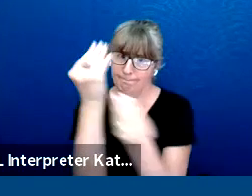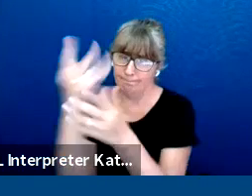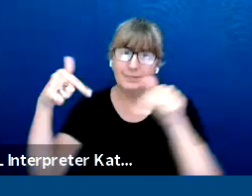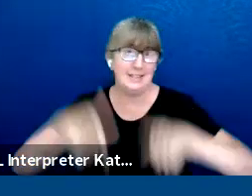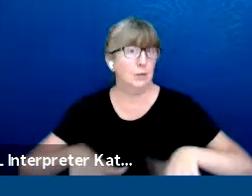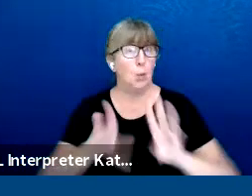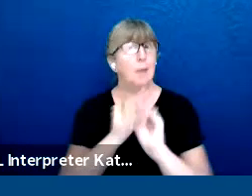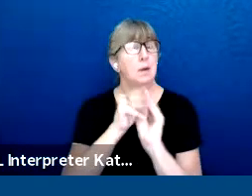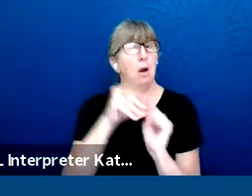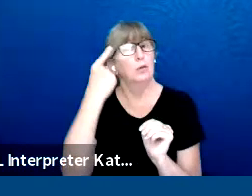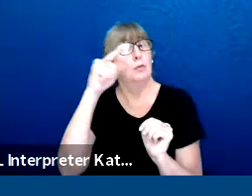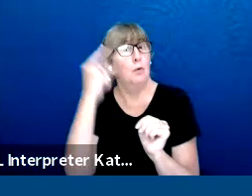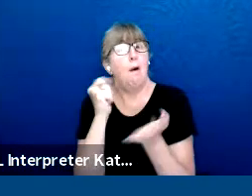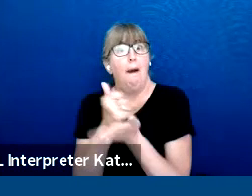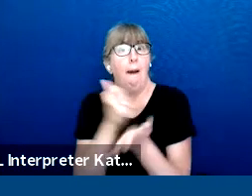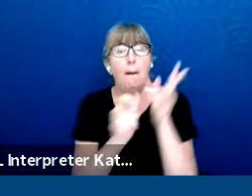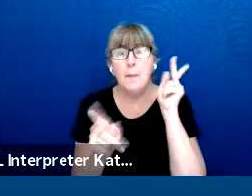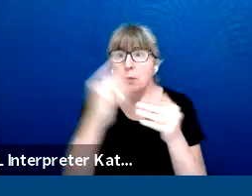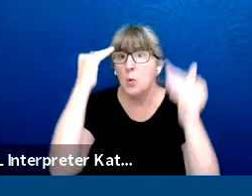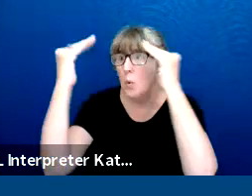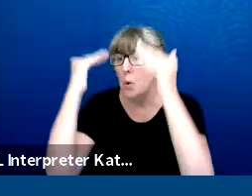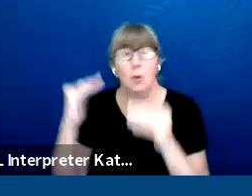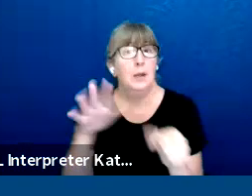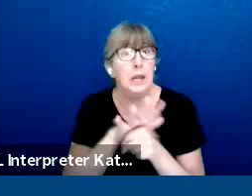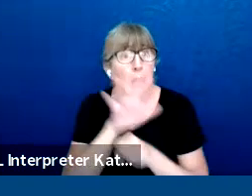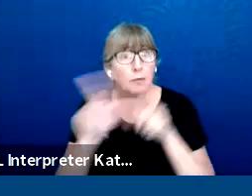Do I think enough people in Colorado know that